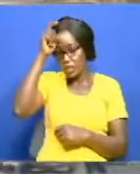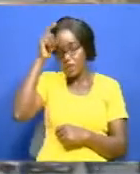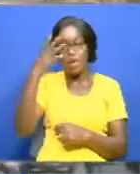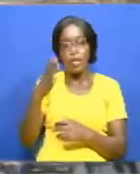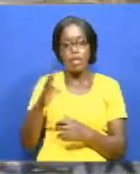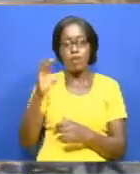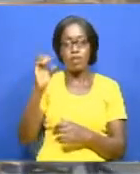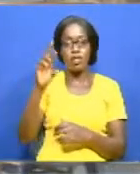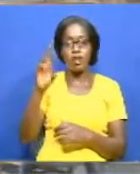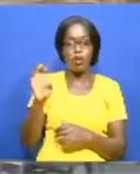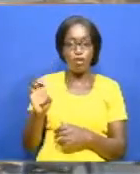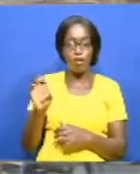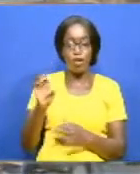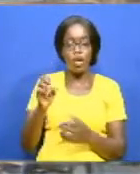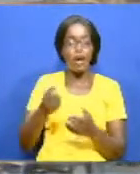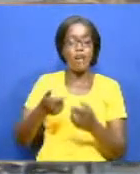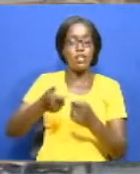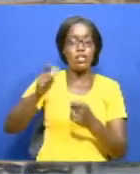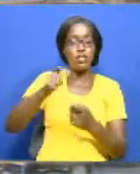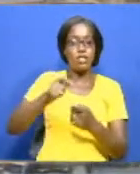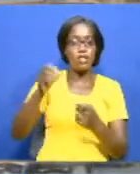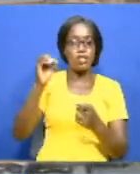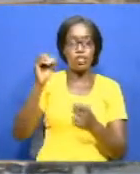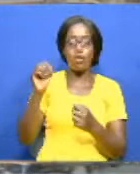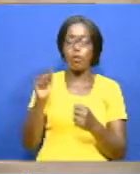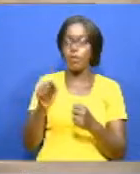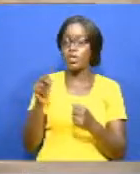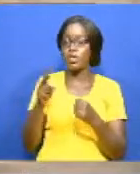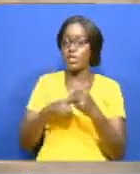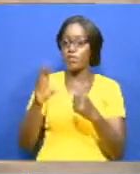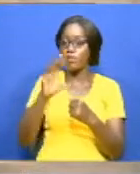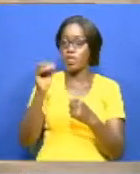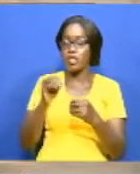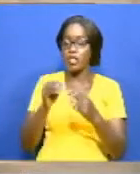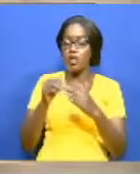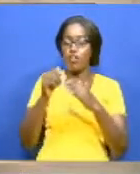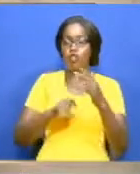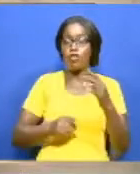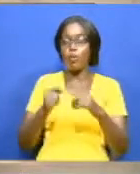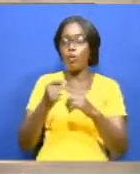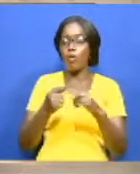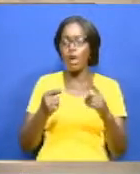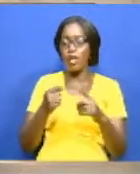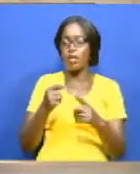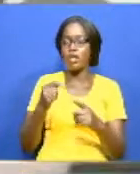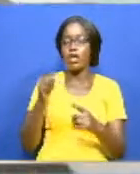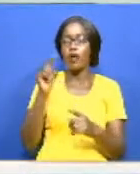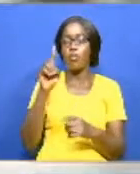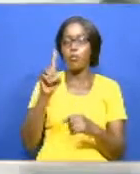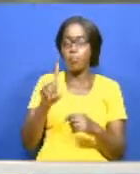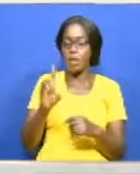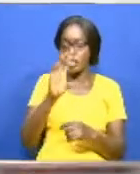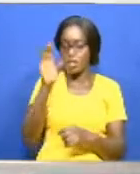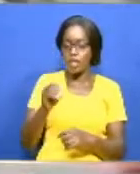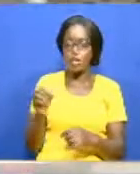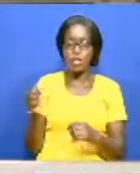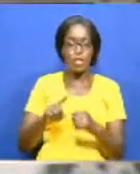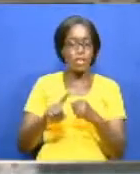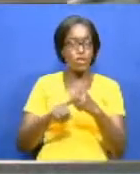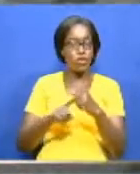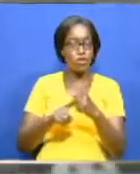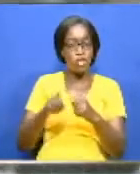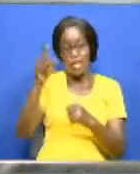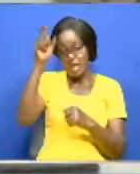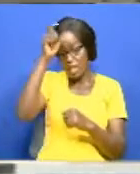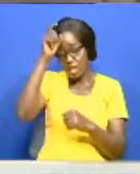inflation rate reached 0.7% in July, down from 1% in June, according to Central Bank of Egypt. Egypt's